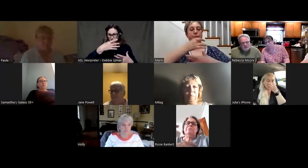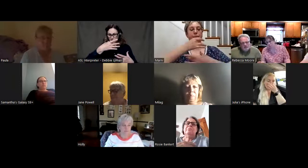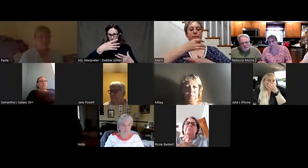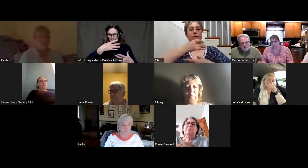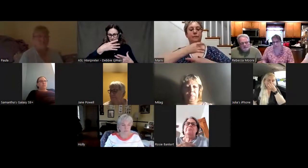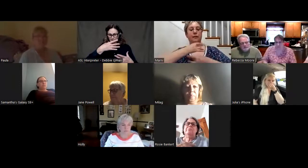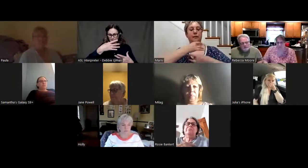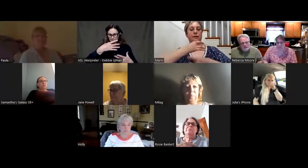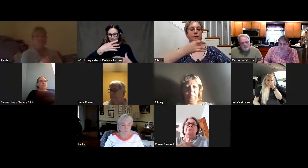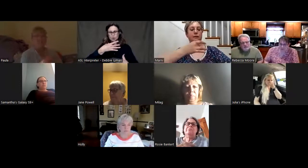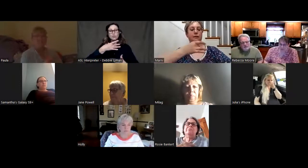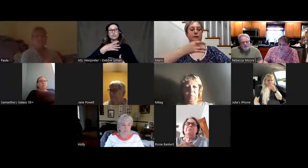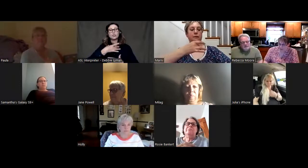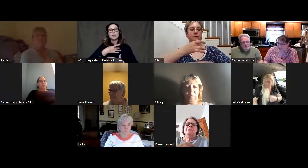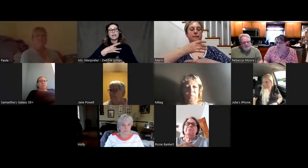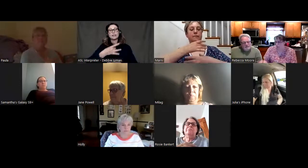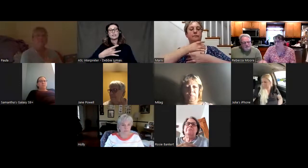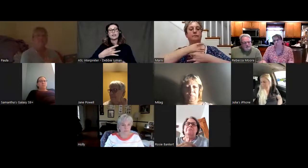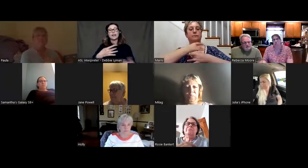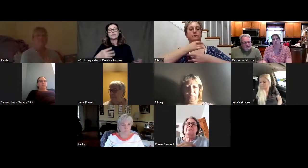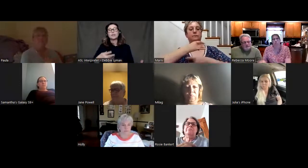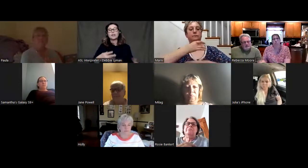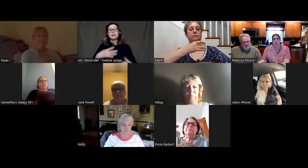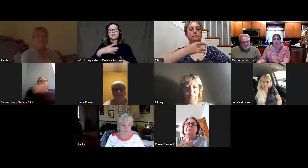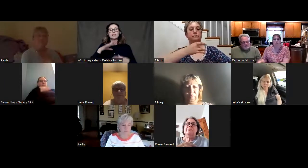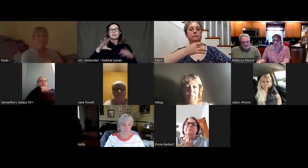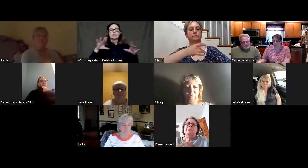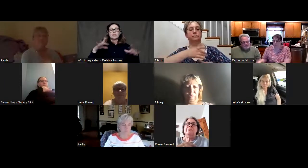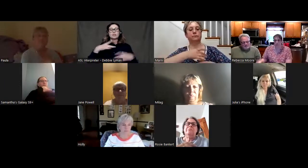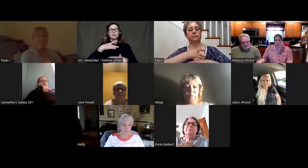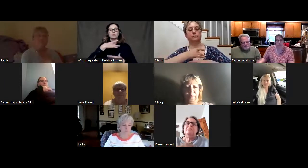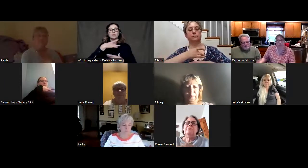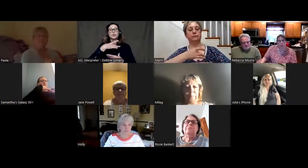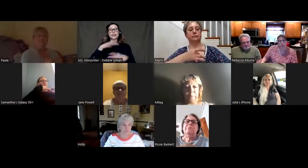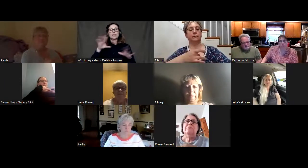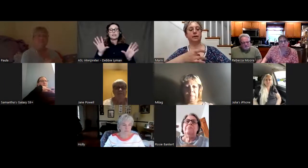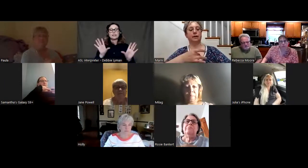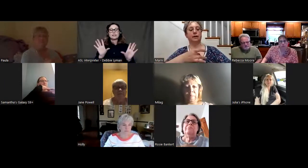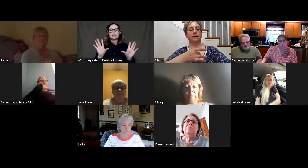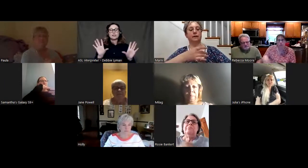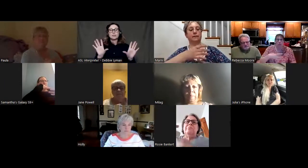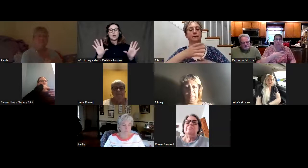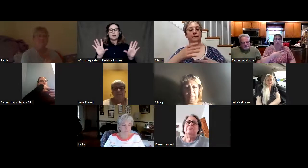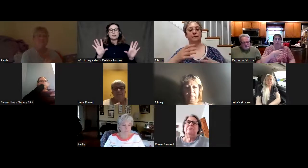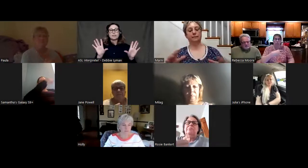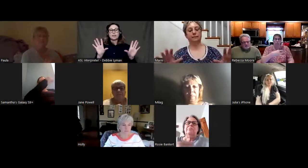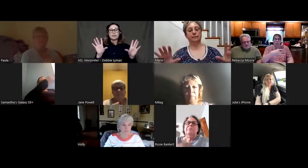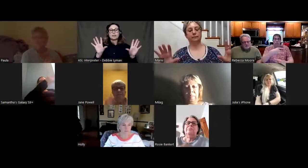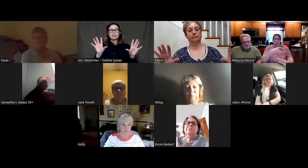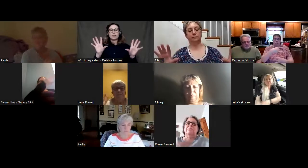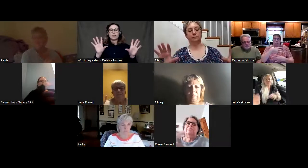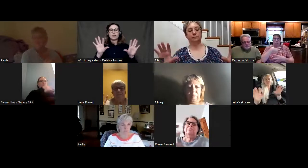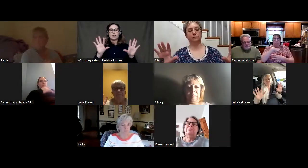hands. So it's two hands, okay? So two hands, your